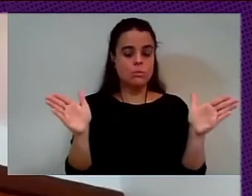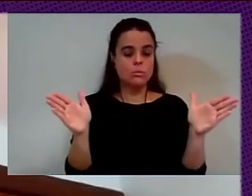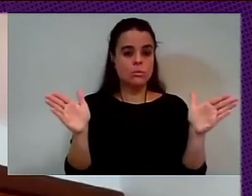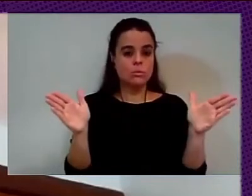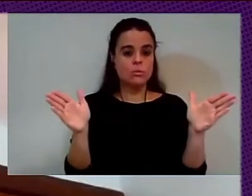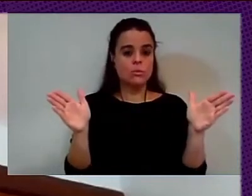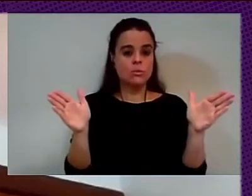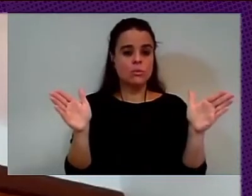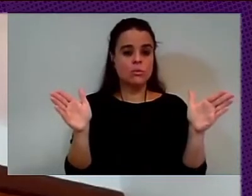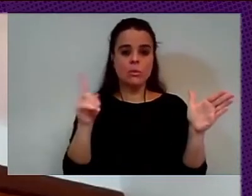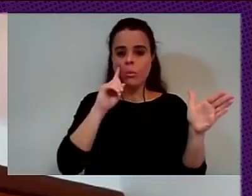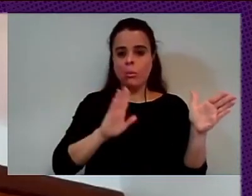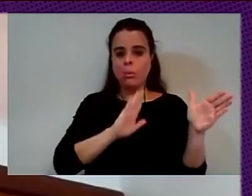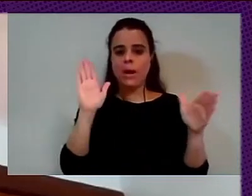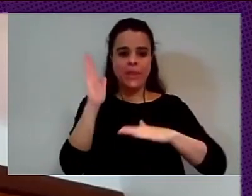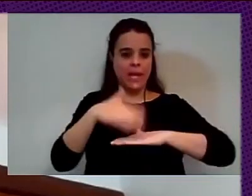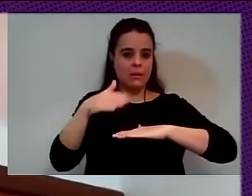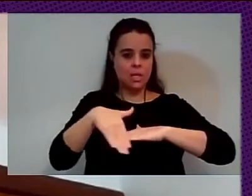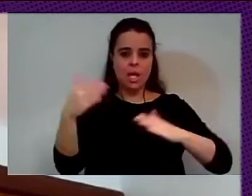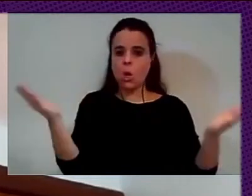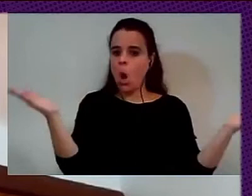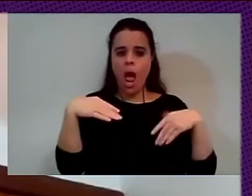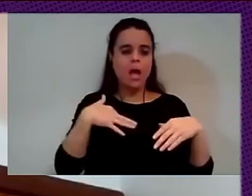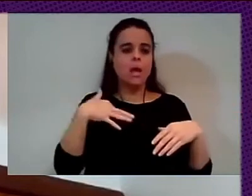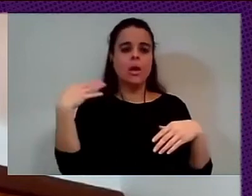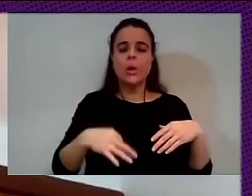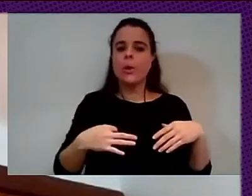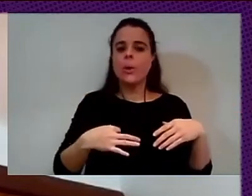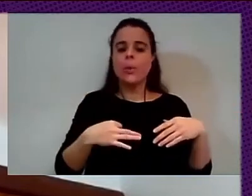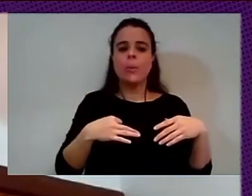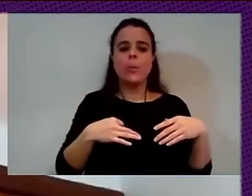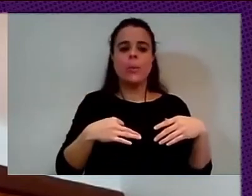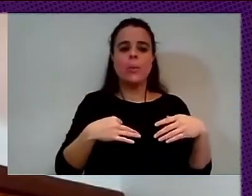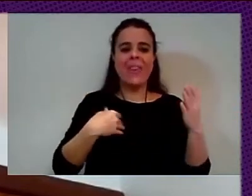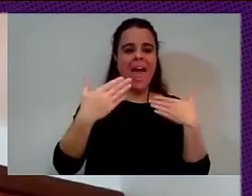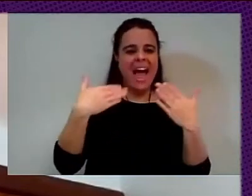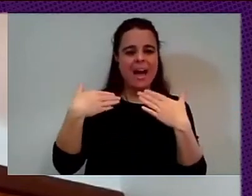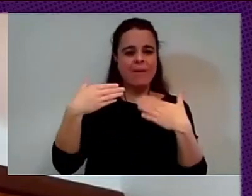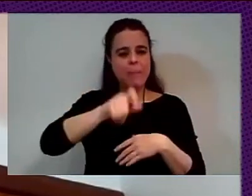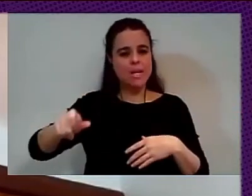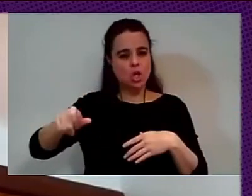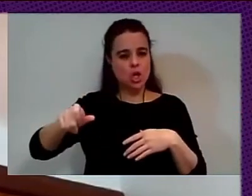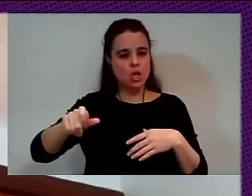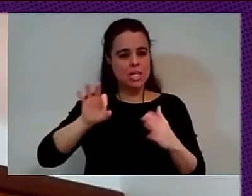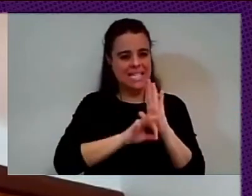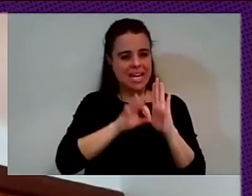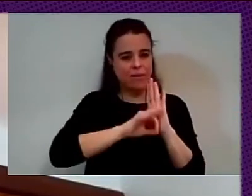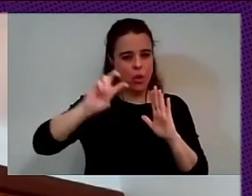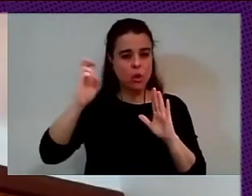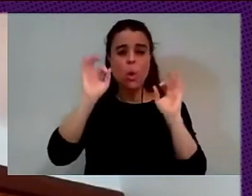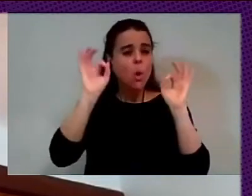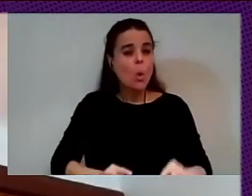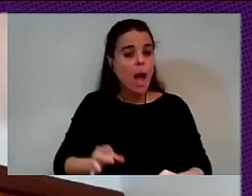it just seems like they're in your feed and whatever. It's kind of like email, right? But the thing is, the